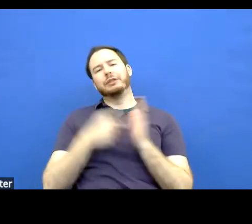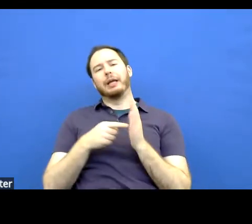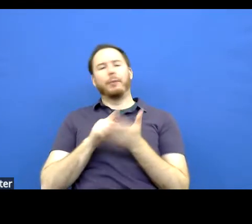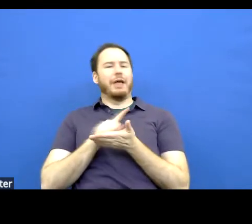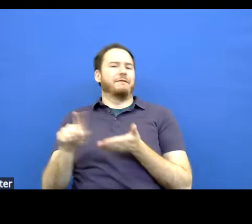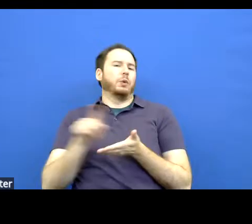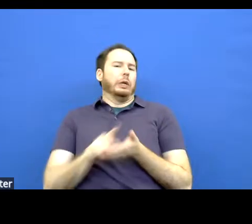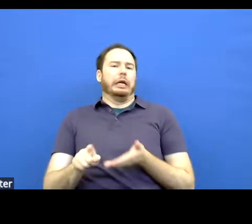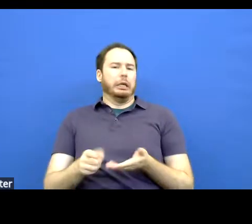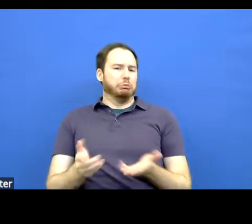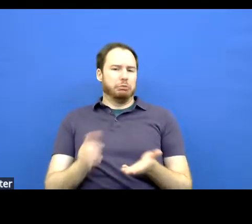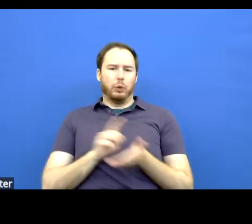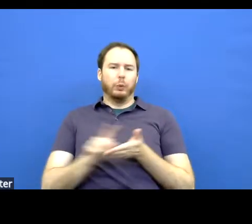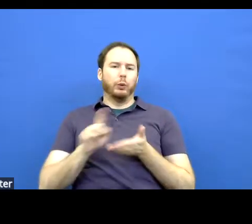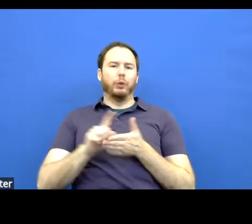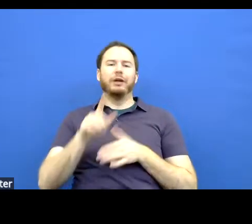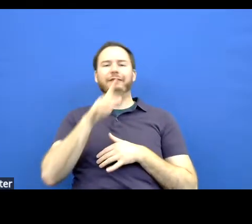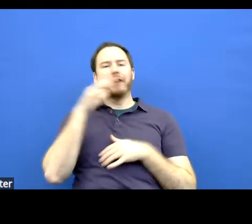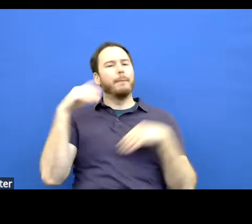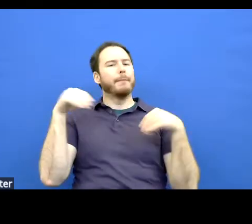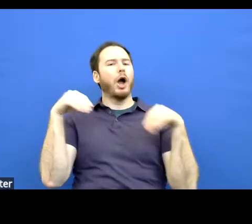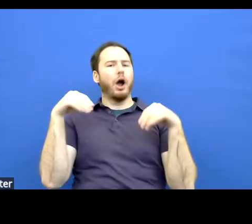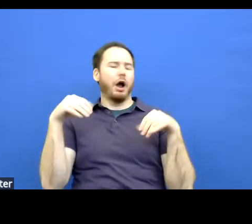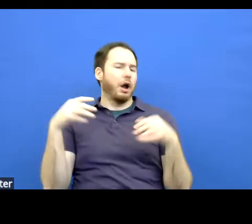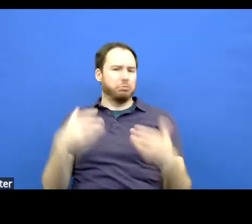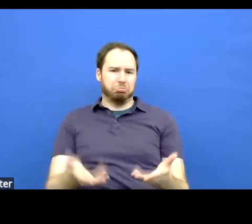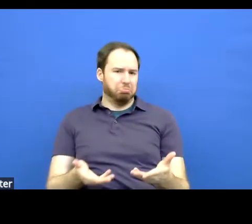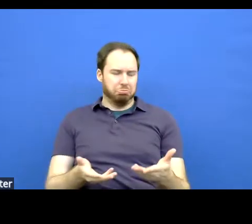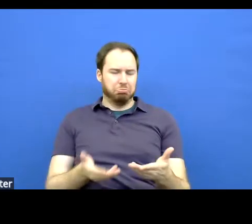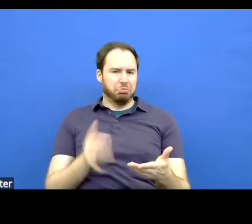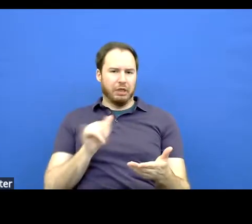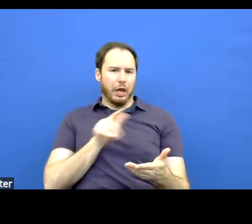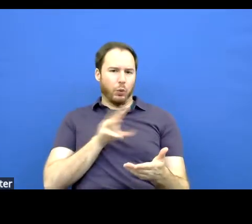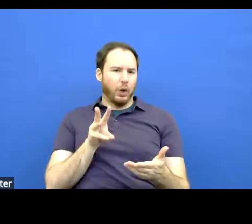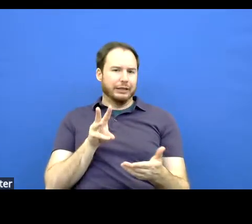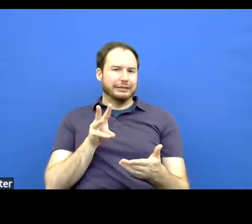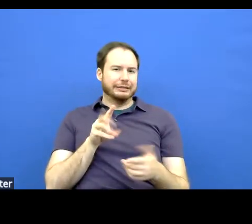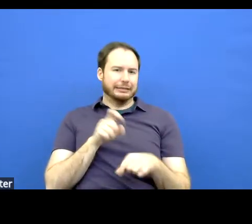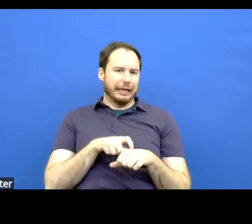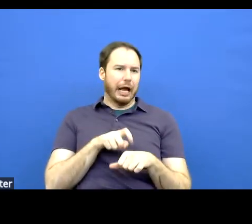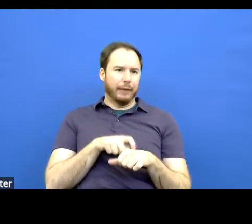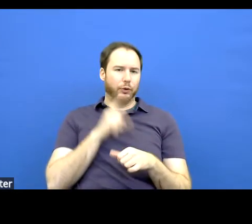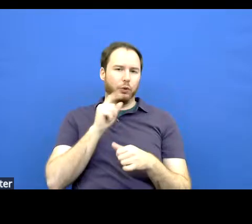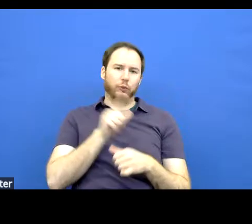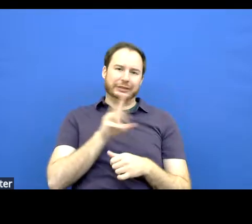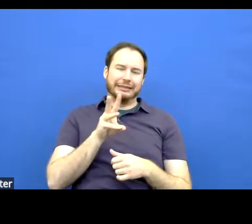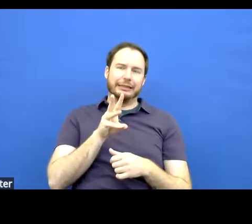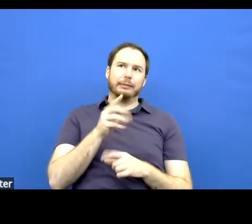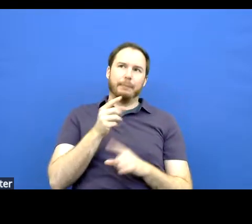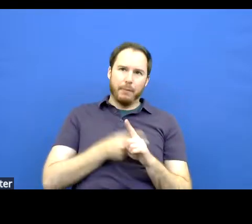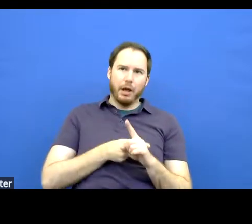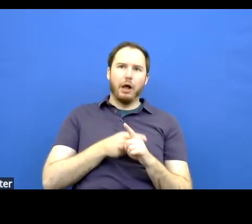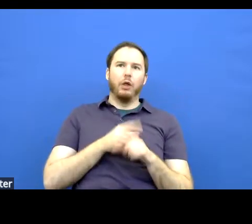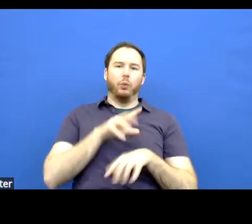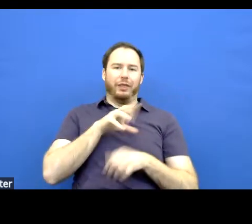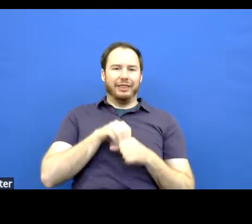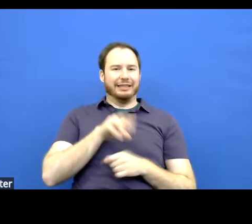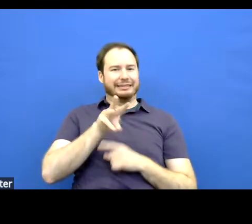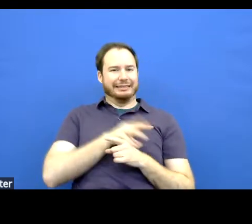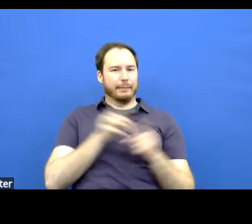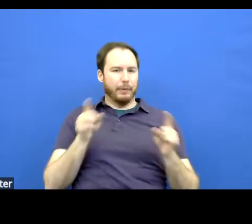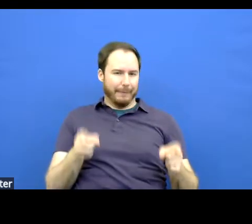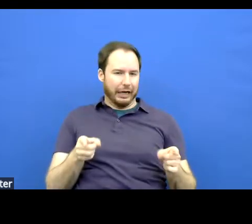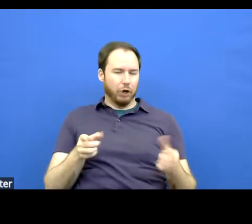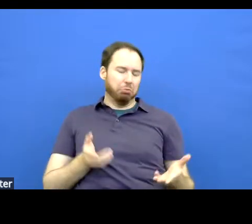weekly farmers market, that the 26 comes because that's how many weeks are in a 6-month period. But